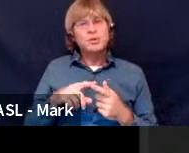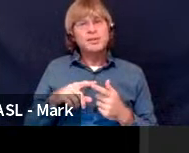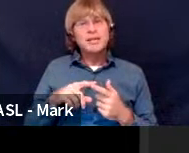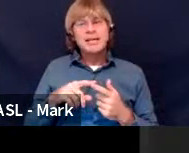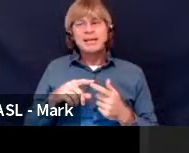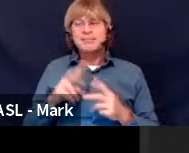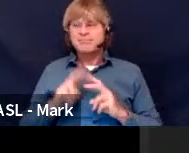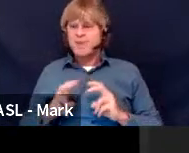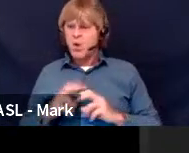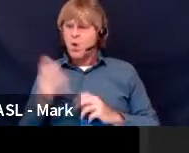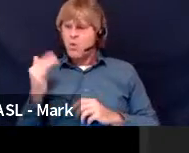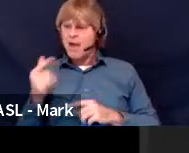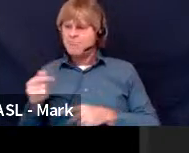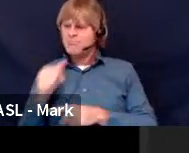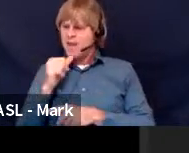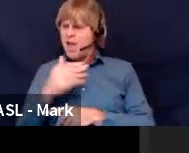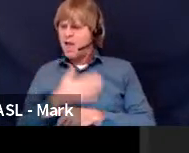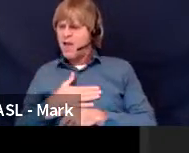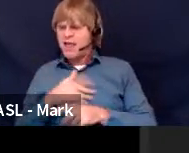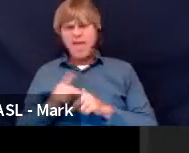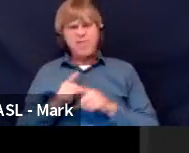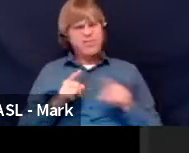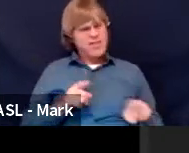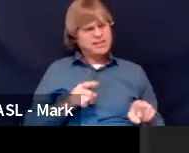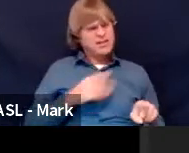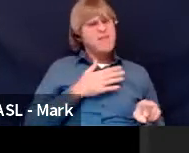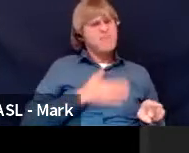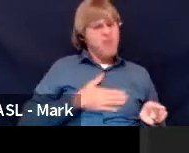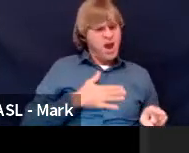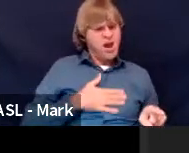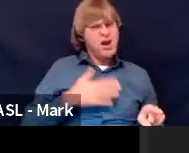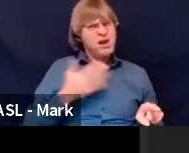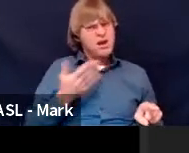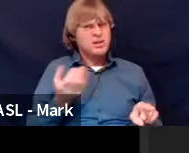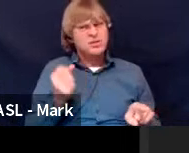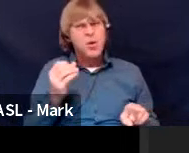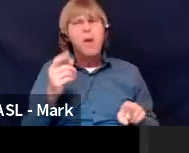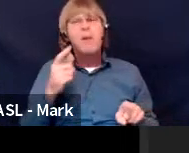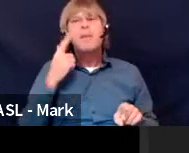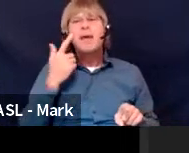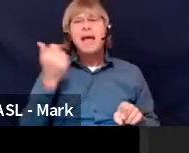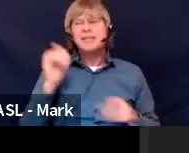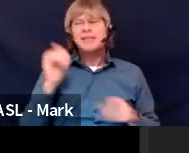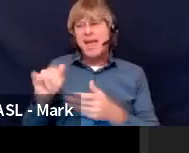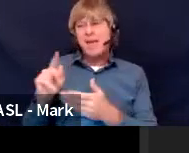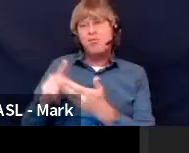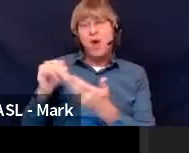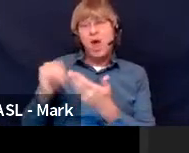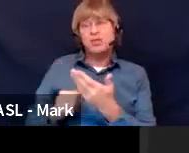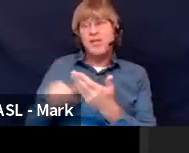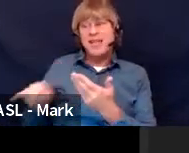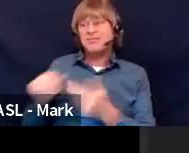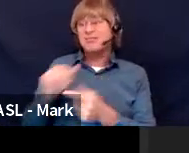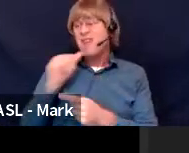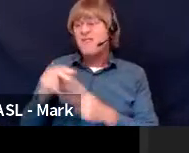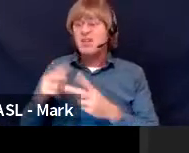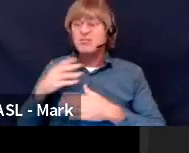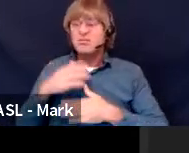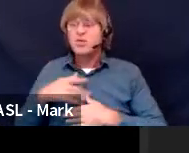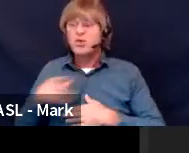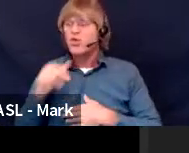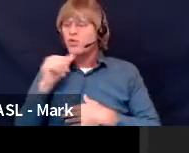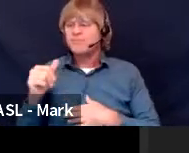as fun as the ones that were. And it was because the projects that weren't as fun didn't